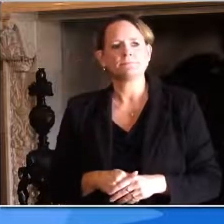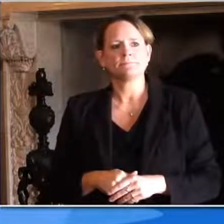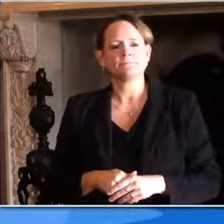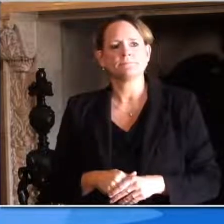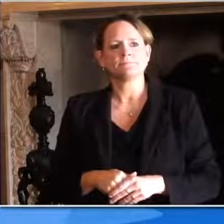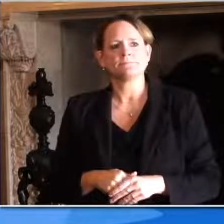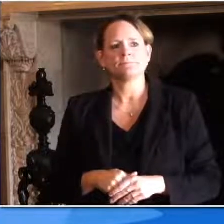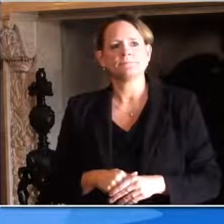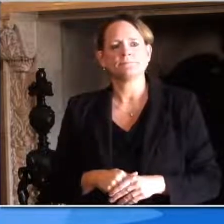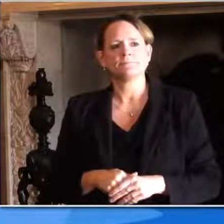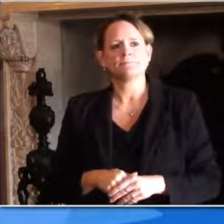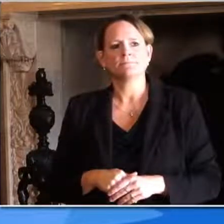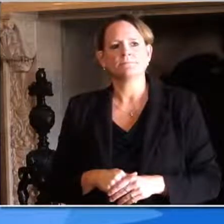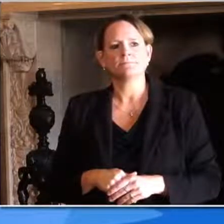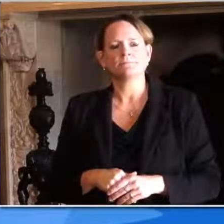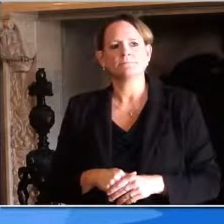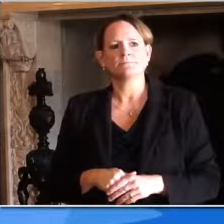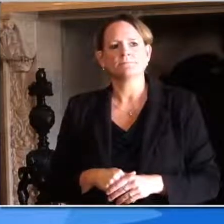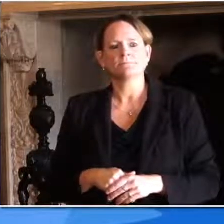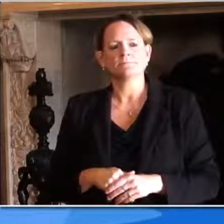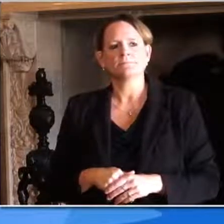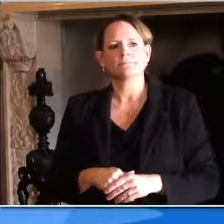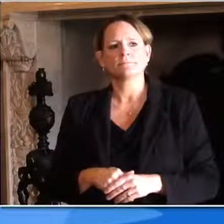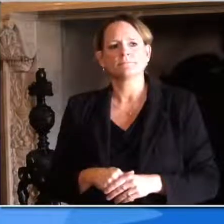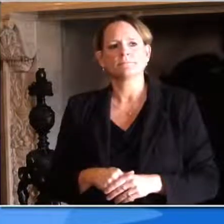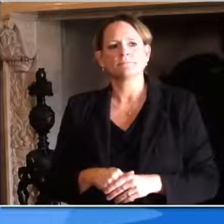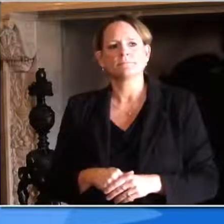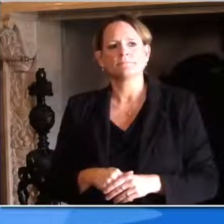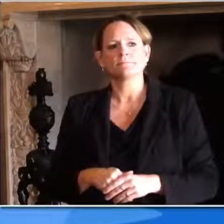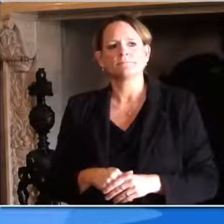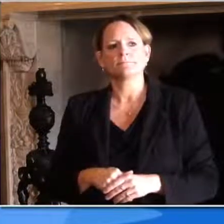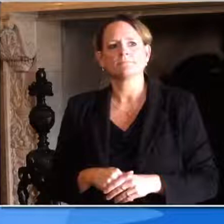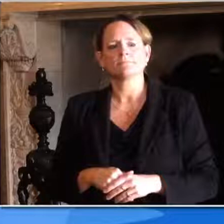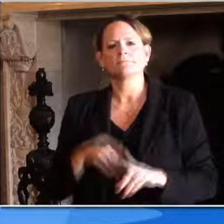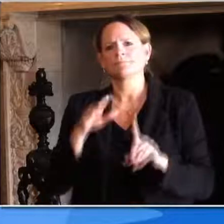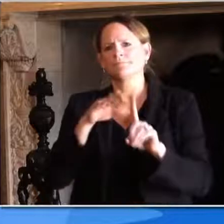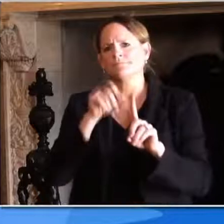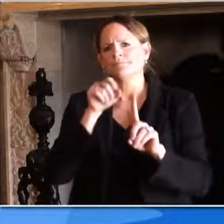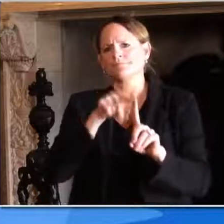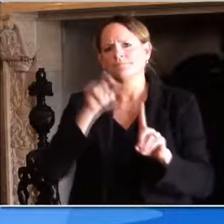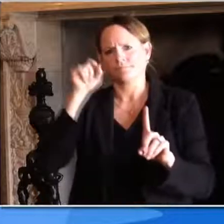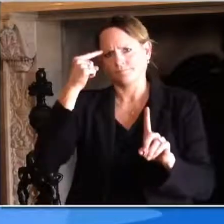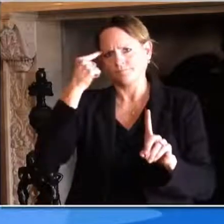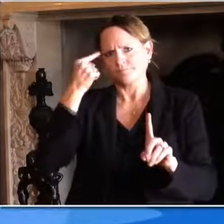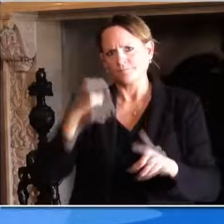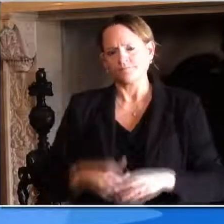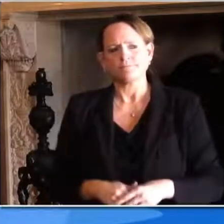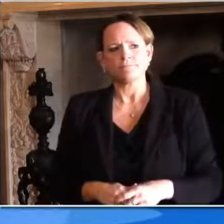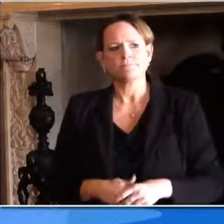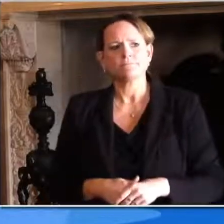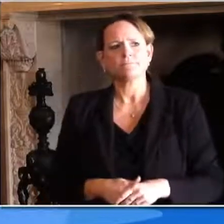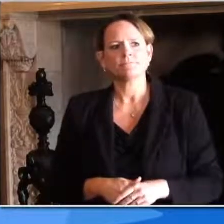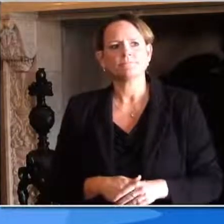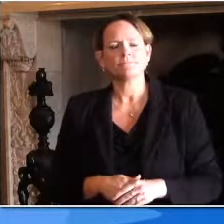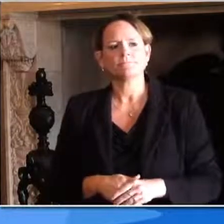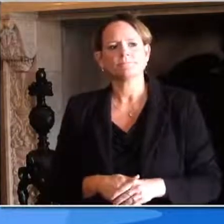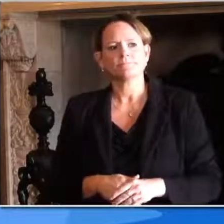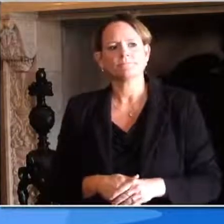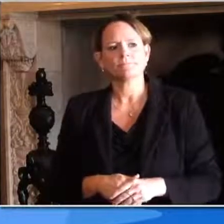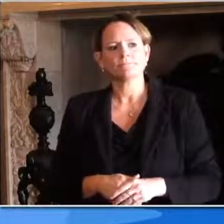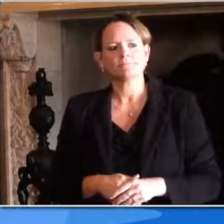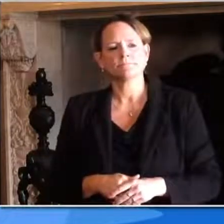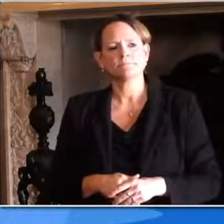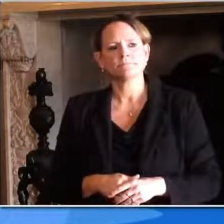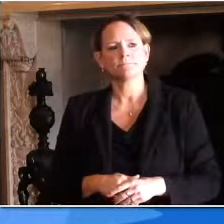I'm Dan here from WKOW. Governor, you touched on this a little bit earlier, but with kind of the patchwork approach that